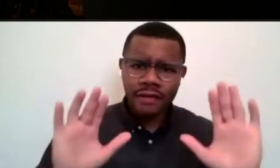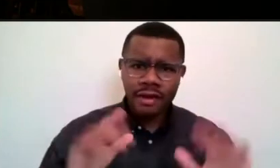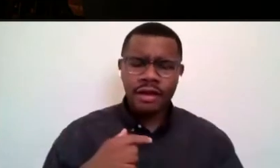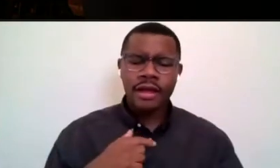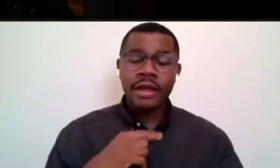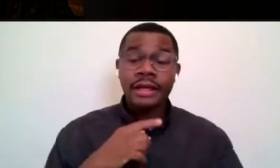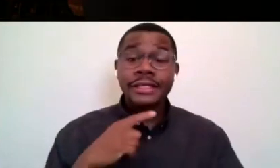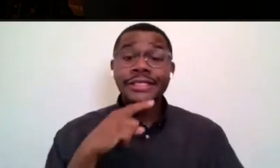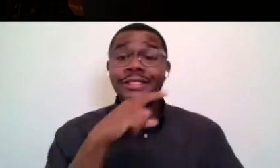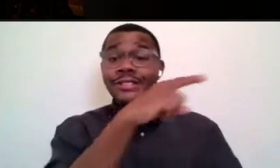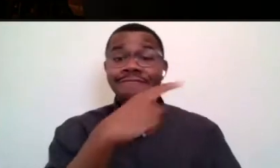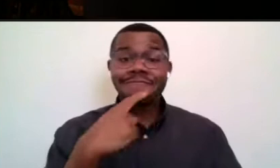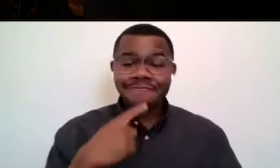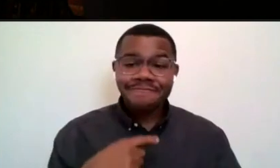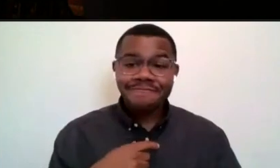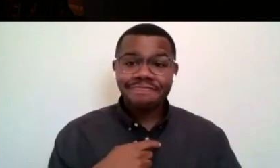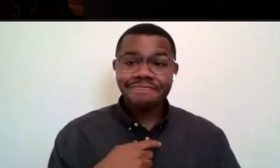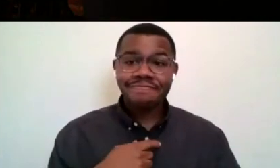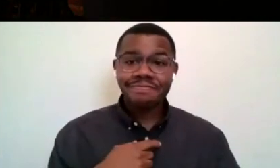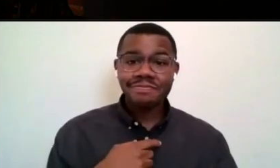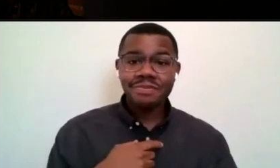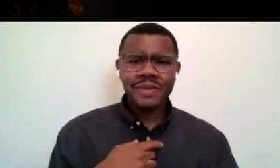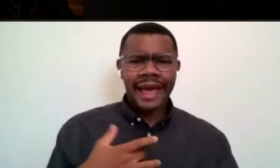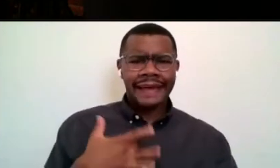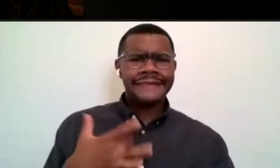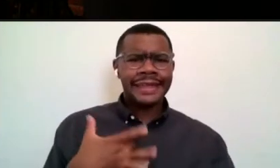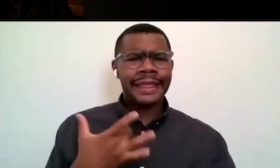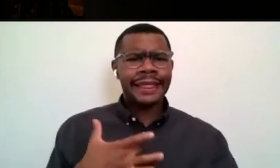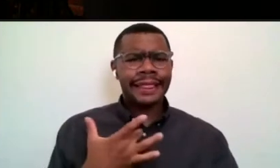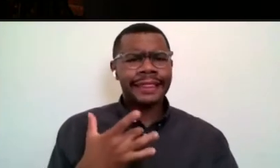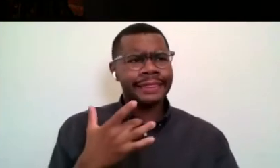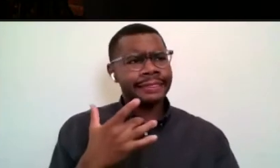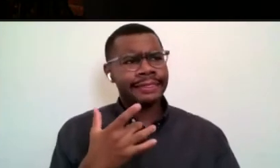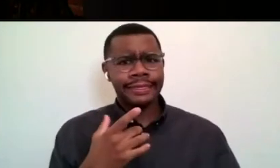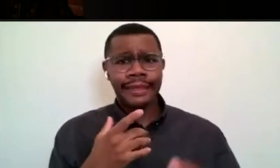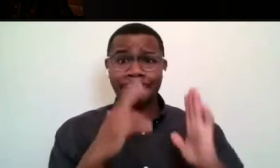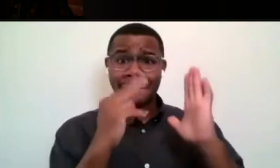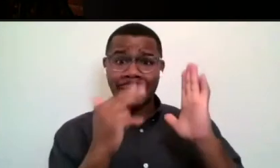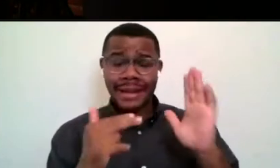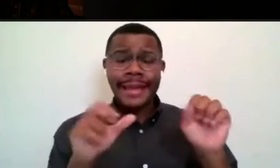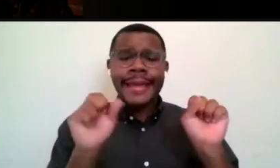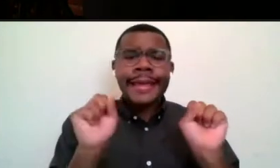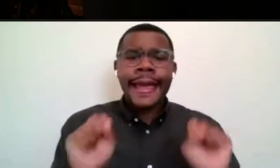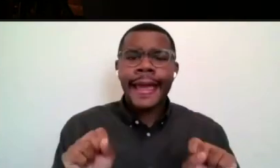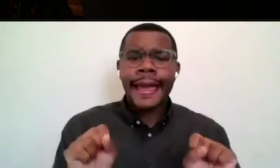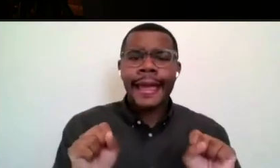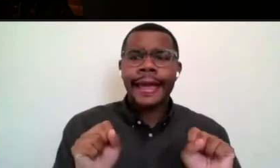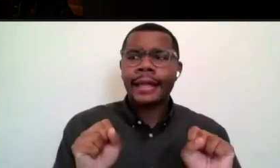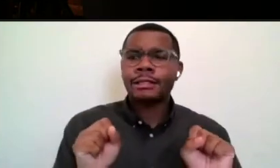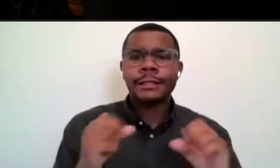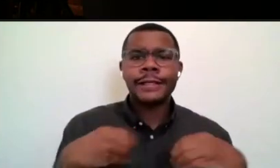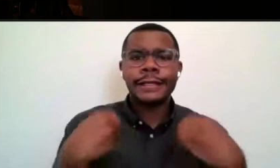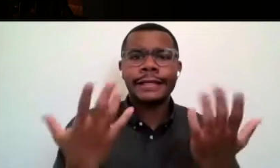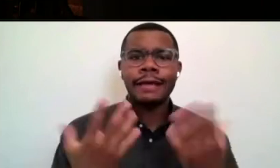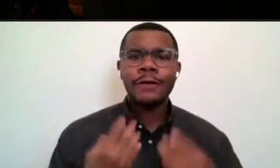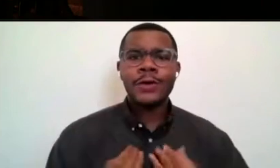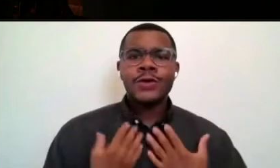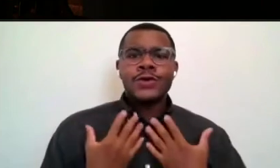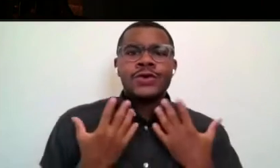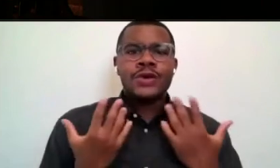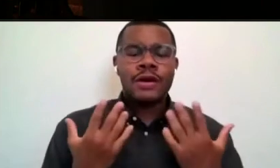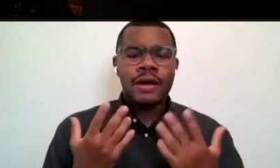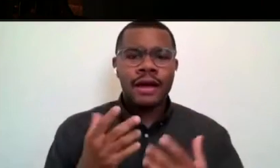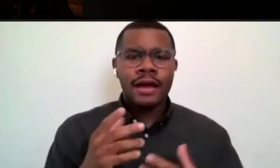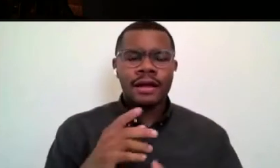just said, you know, I think that they can move things. She said, I love painting. And people were like, ooh. And it was like, I